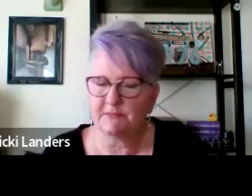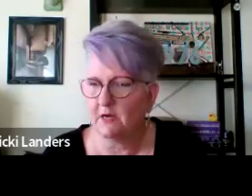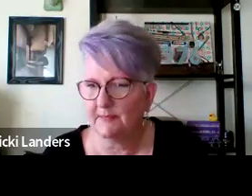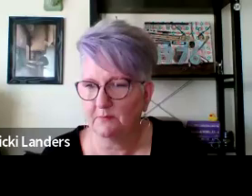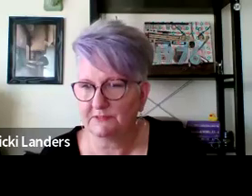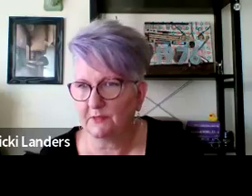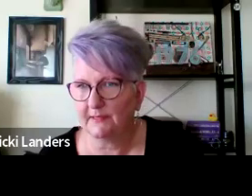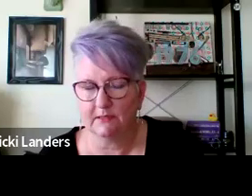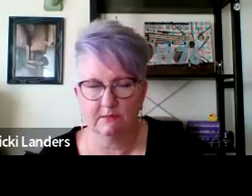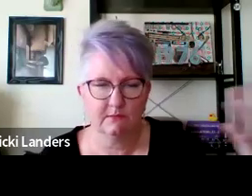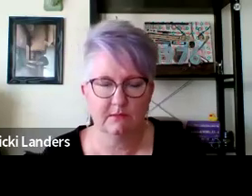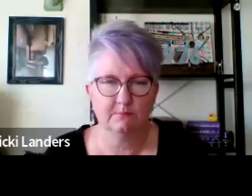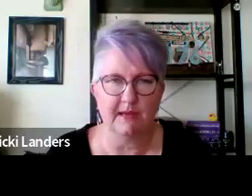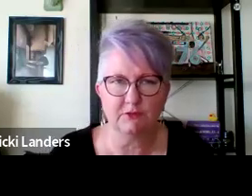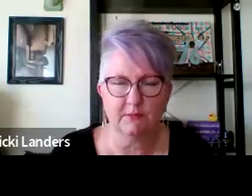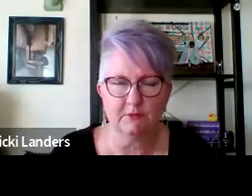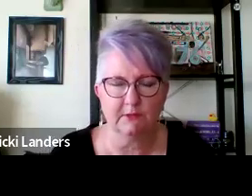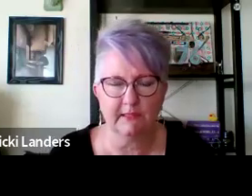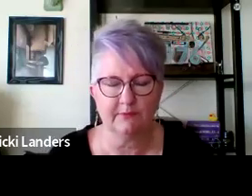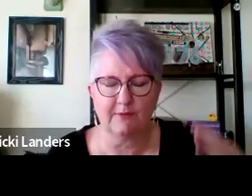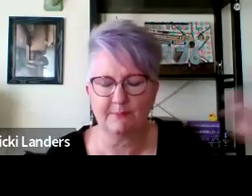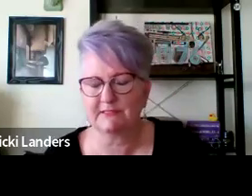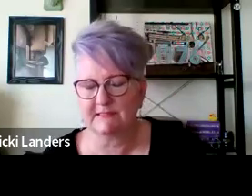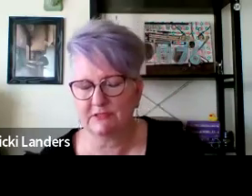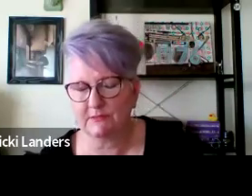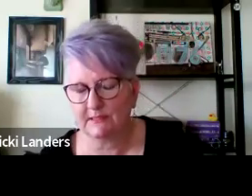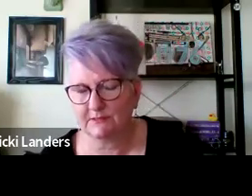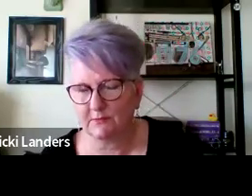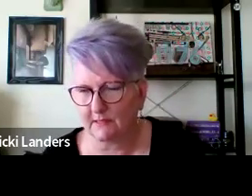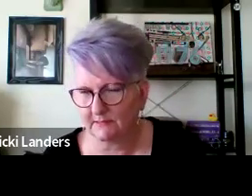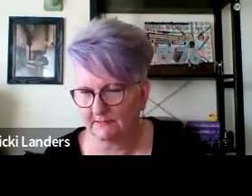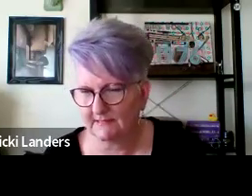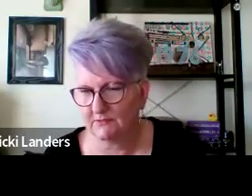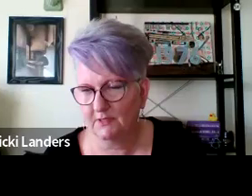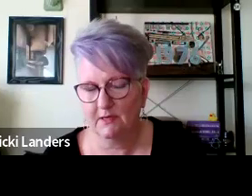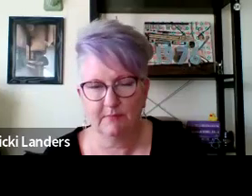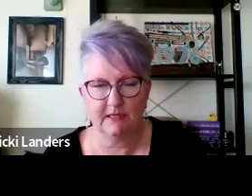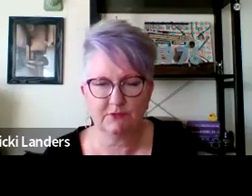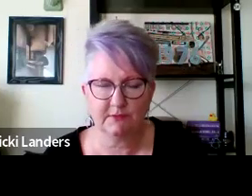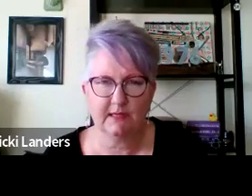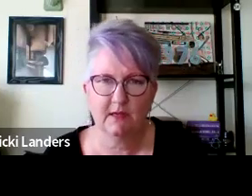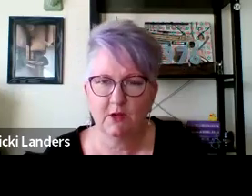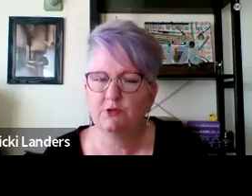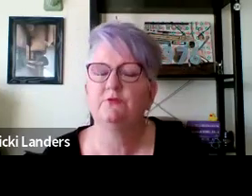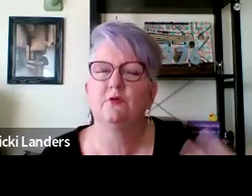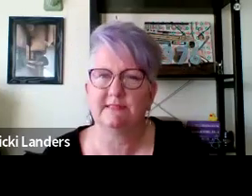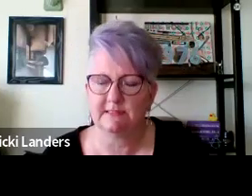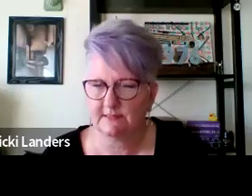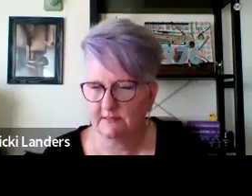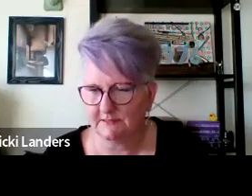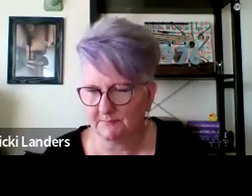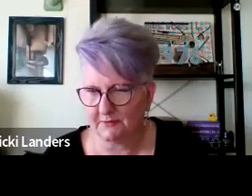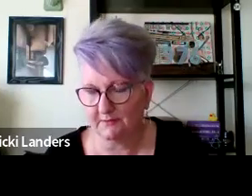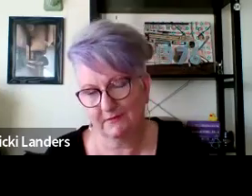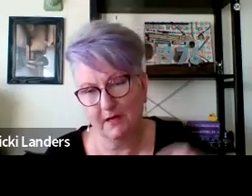Let them talk about what's going on. Make sure that we're looking at the representation that is going on stage, making sure that new